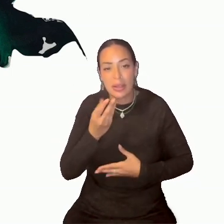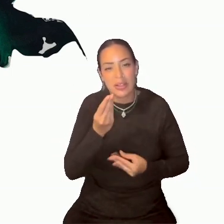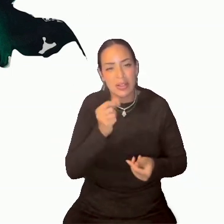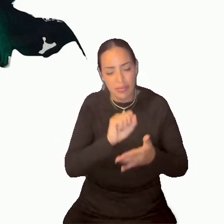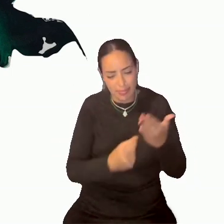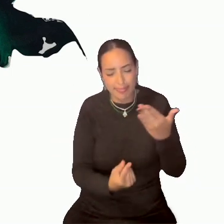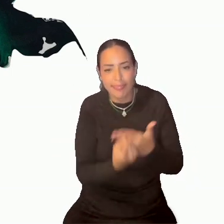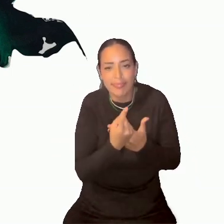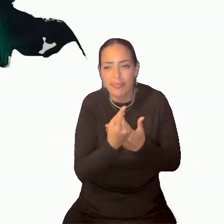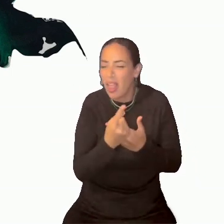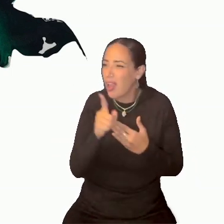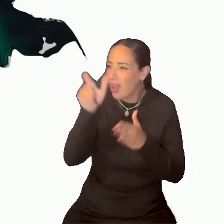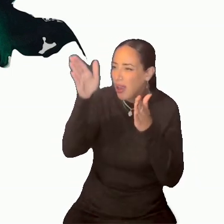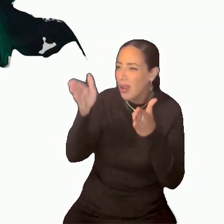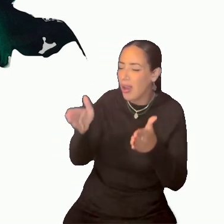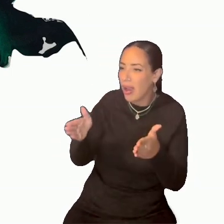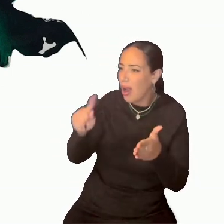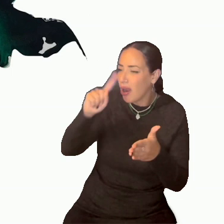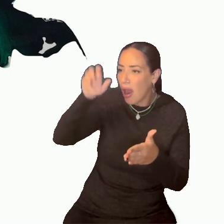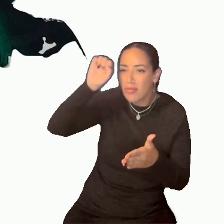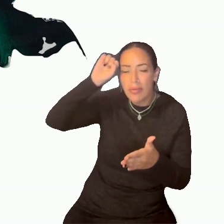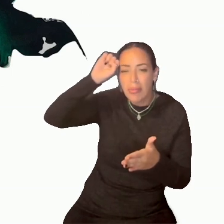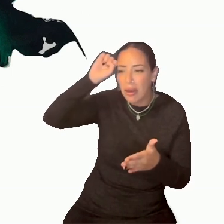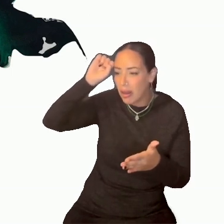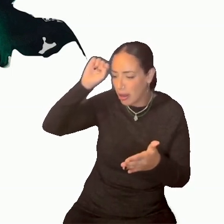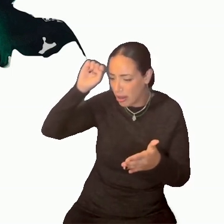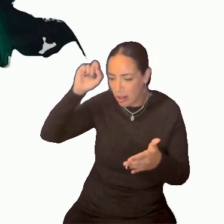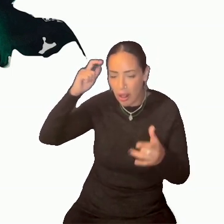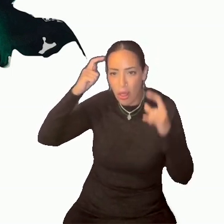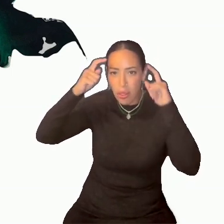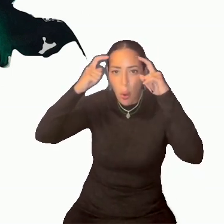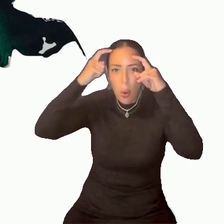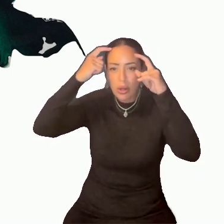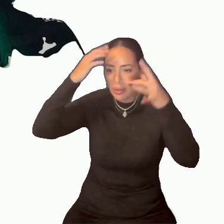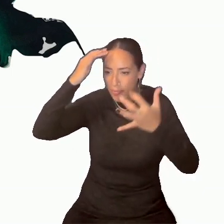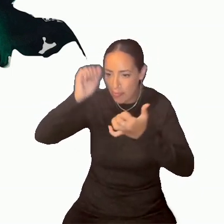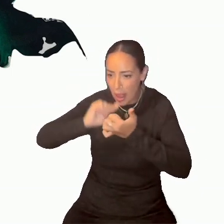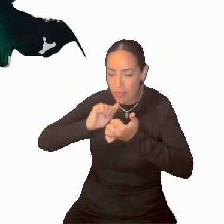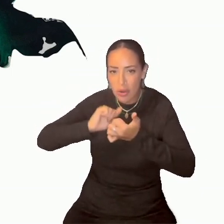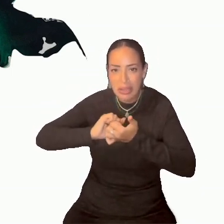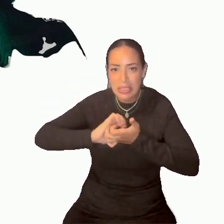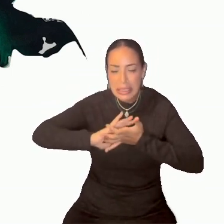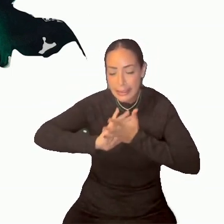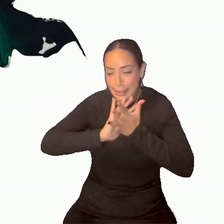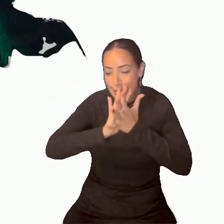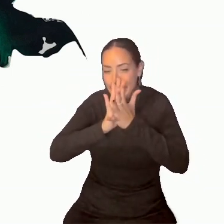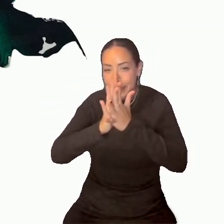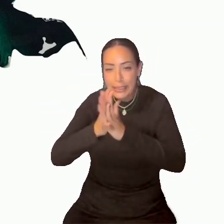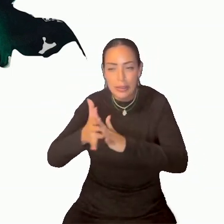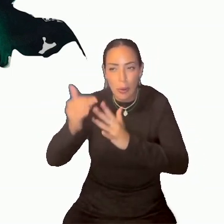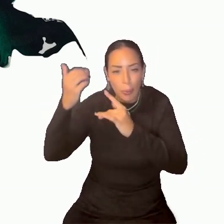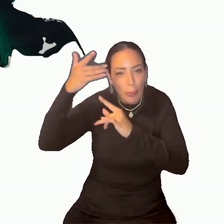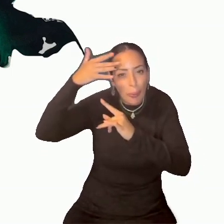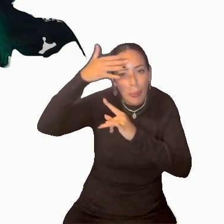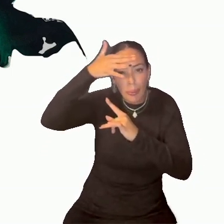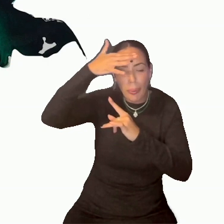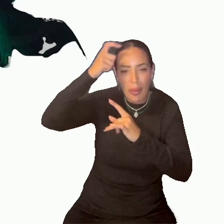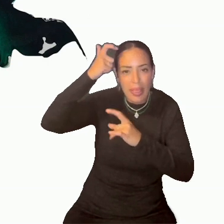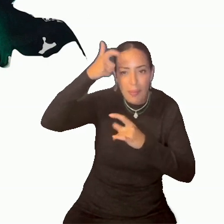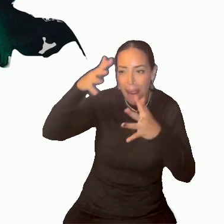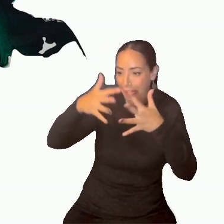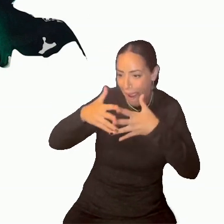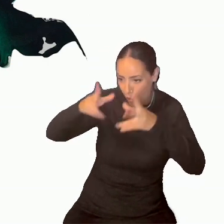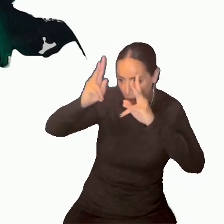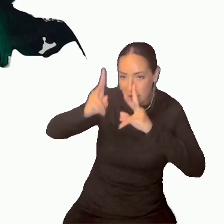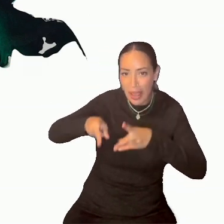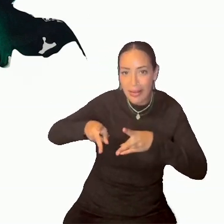in the way that they wish to. Instead, thoughts and memories are contaminated with the traumatic nature of how they died, increasing the